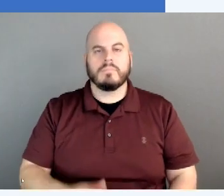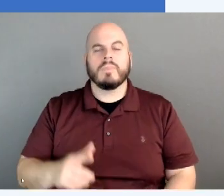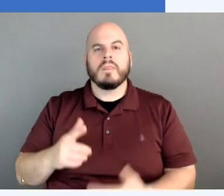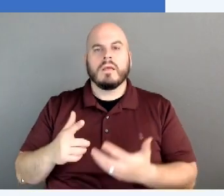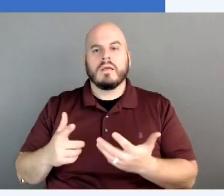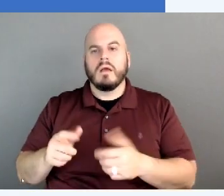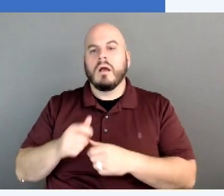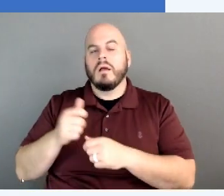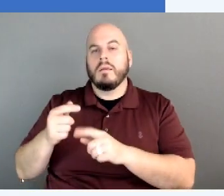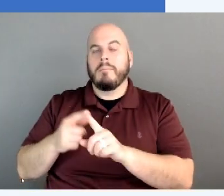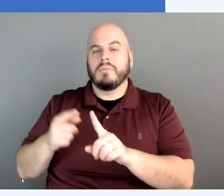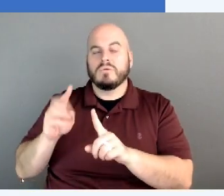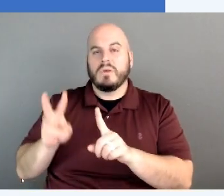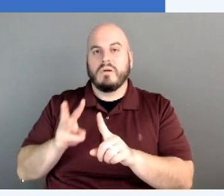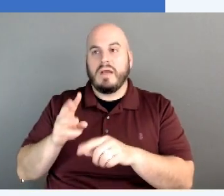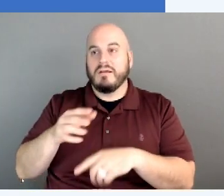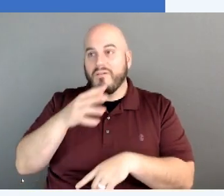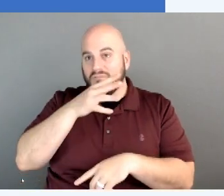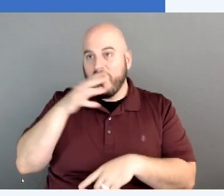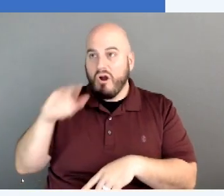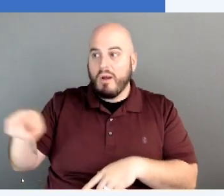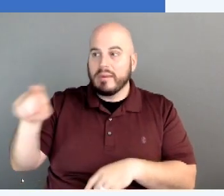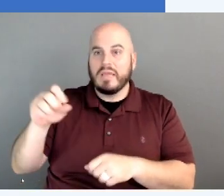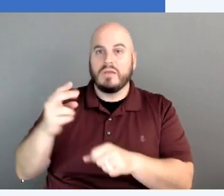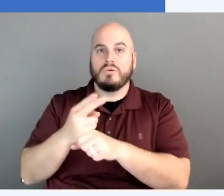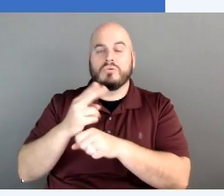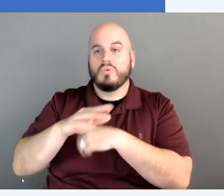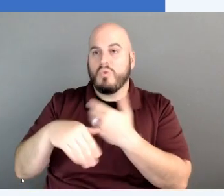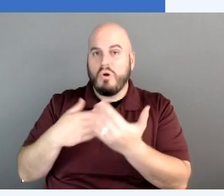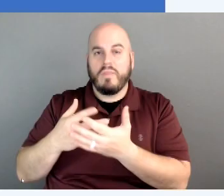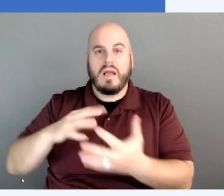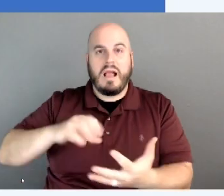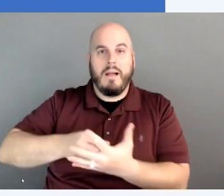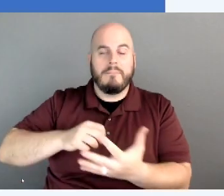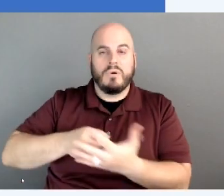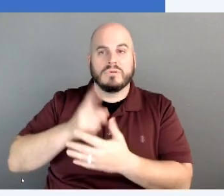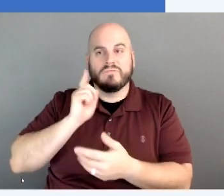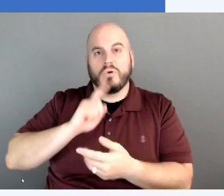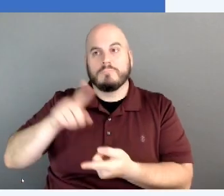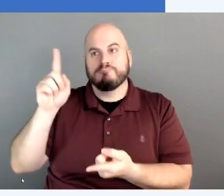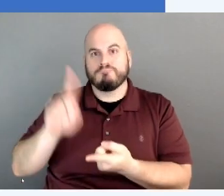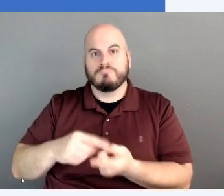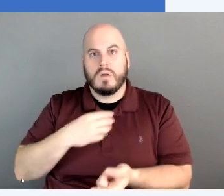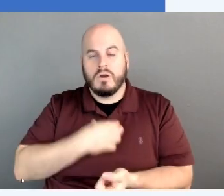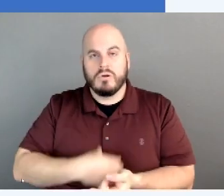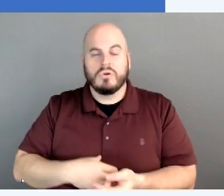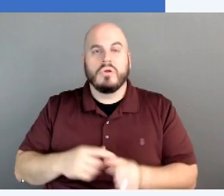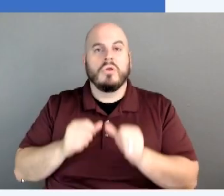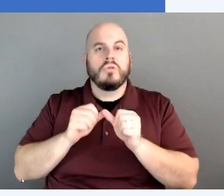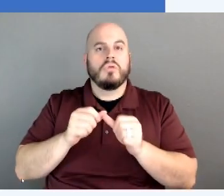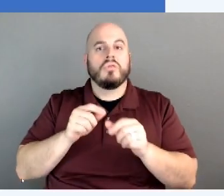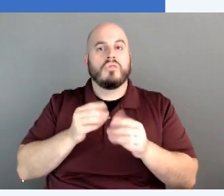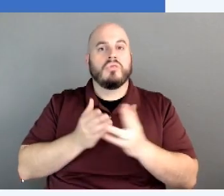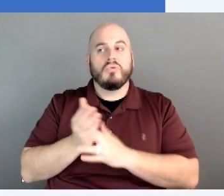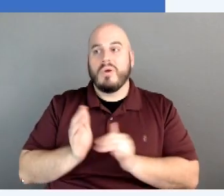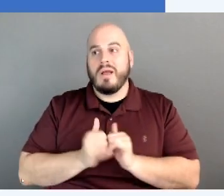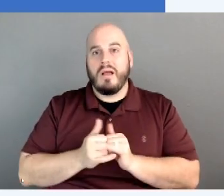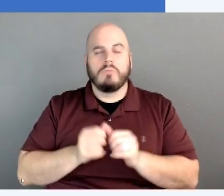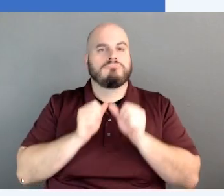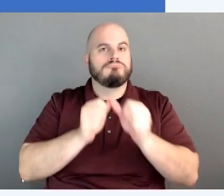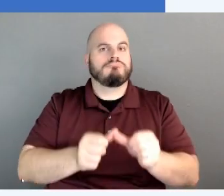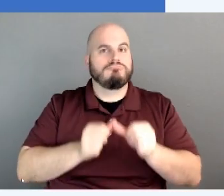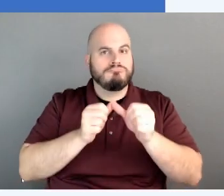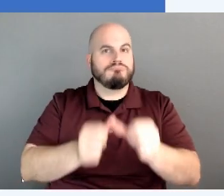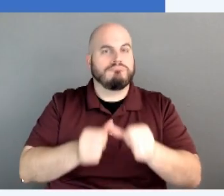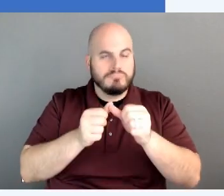have a farm that can use all the compost, and their goal is to alleviate hunger through sustainable agriculture, education, and research. And so